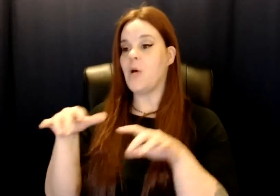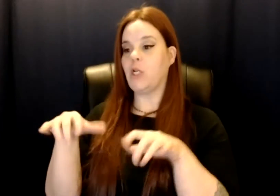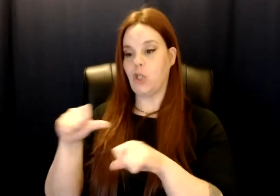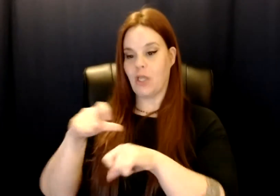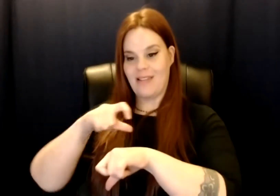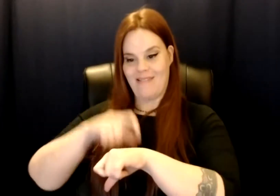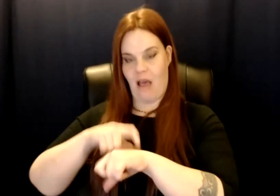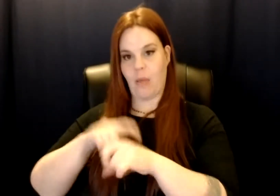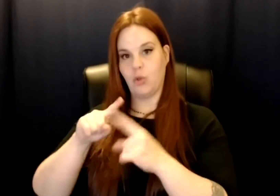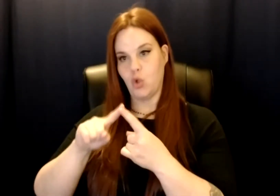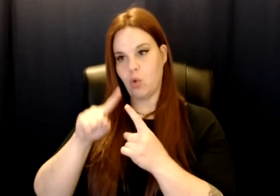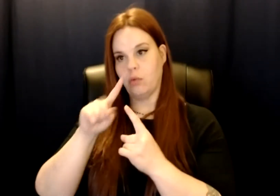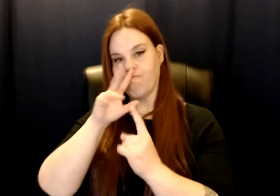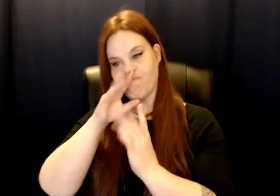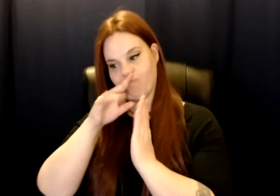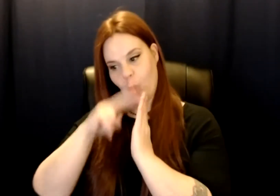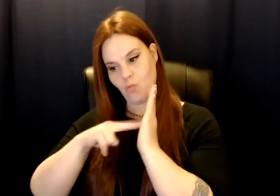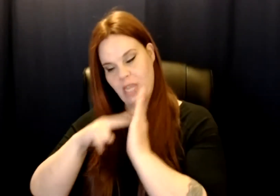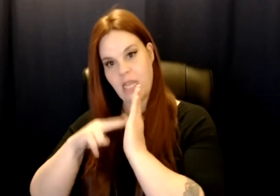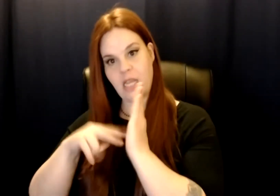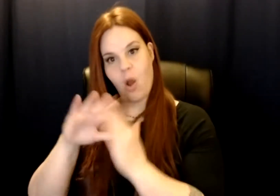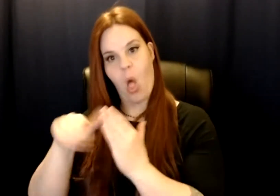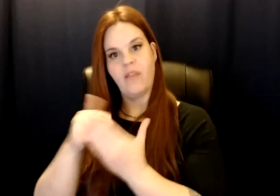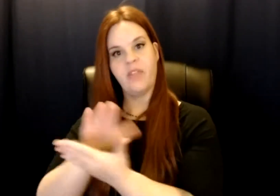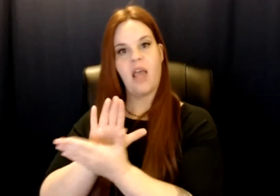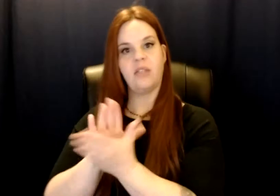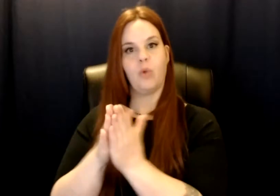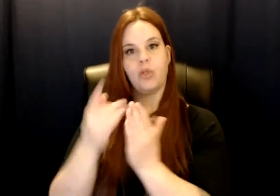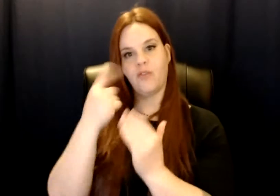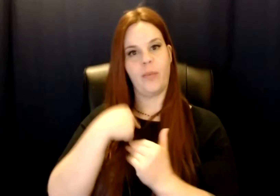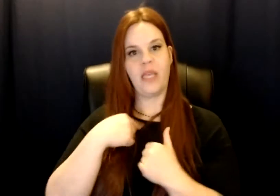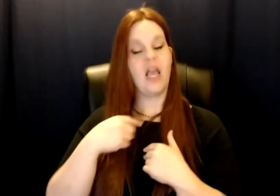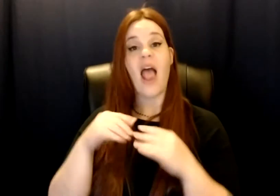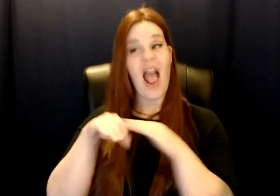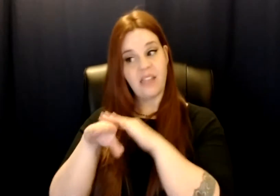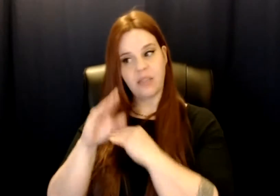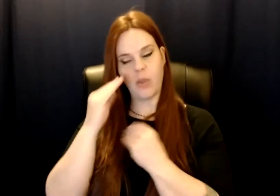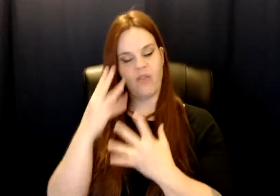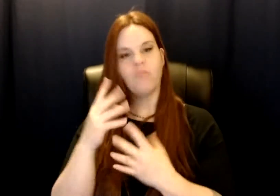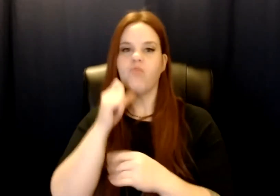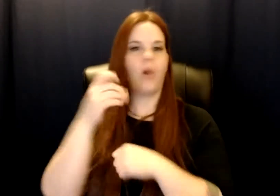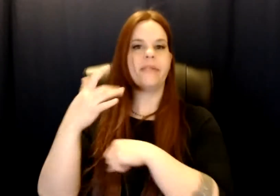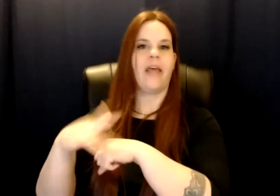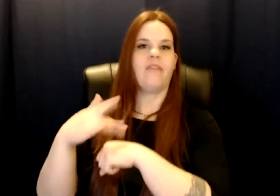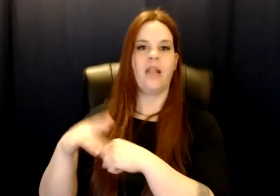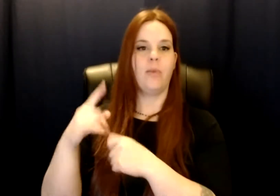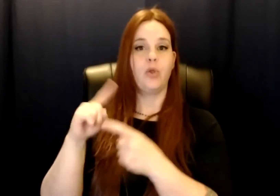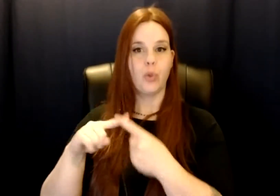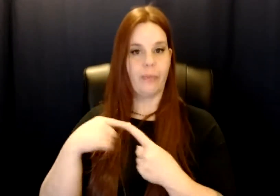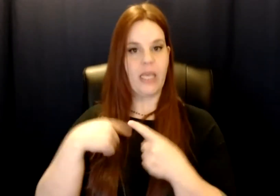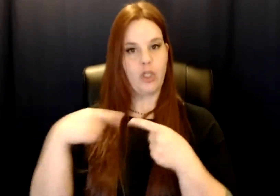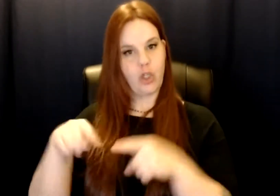all the textbooks for me. Accessible information was not available for me throughout my entire K through